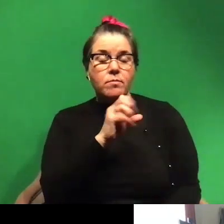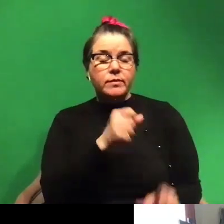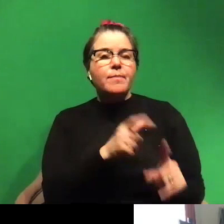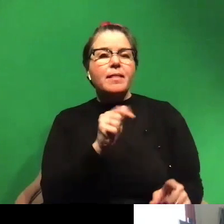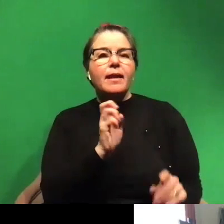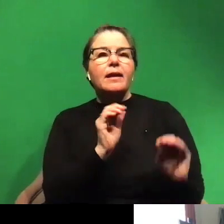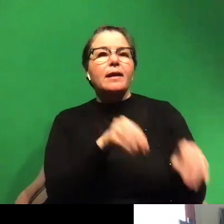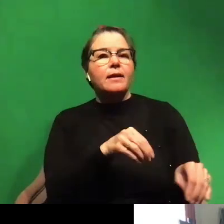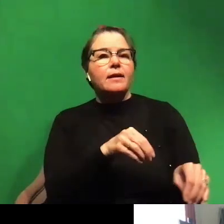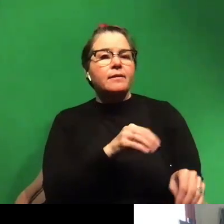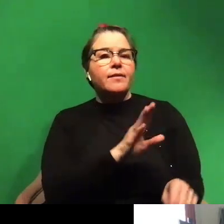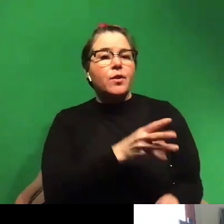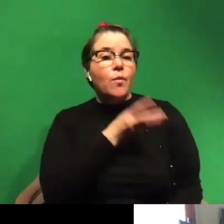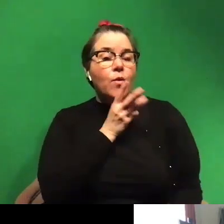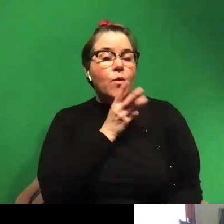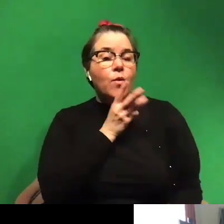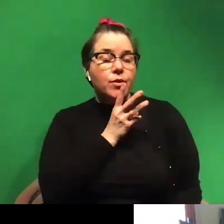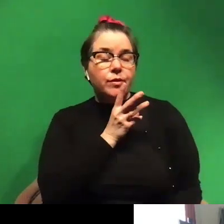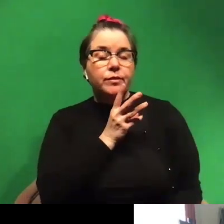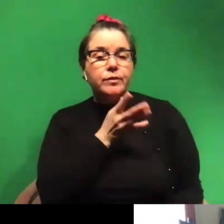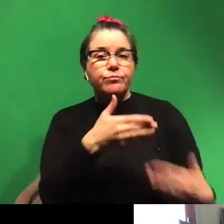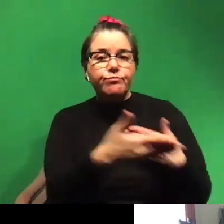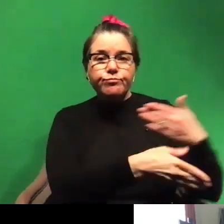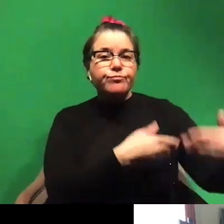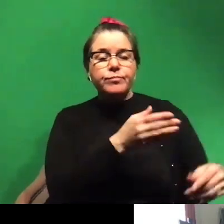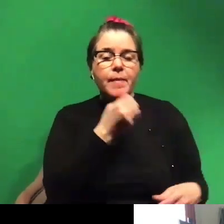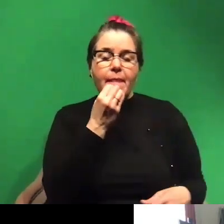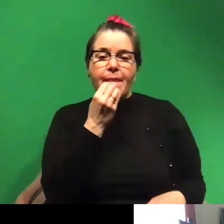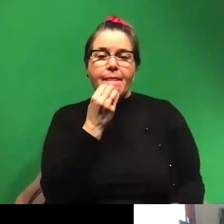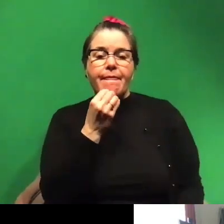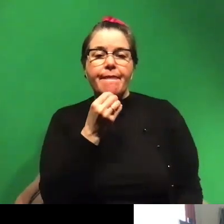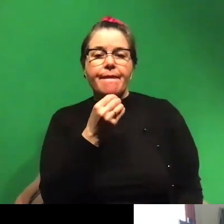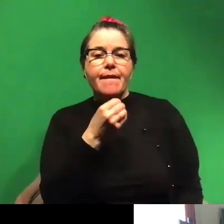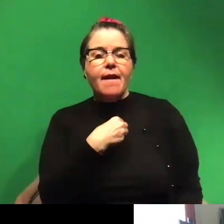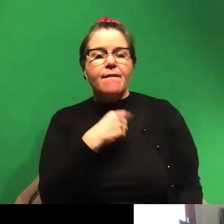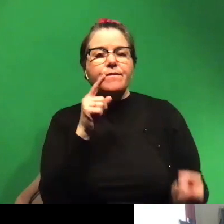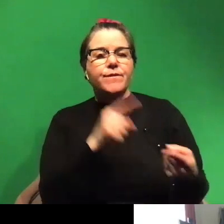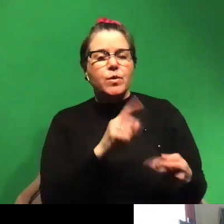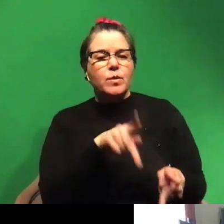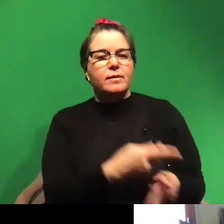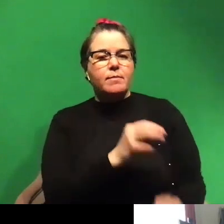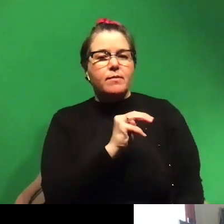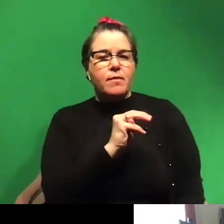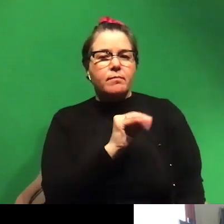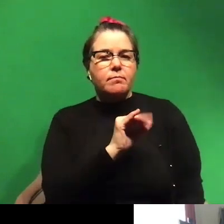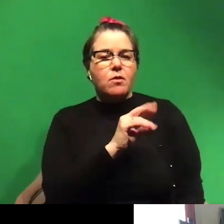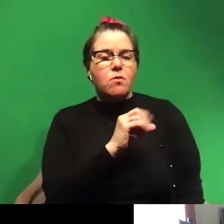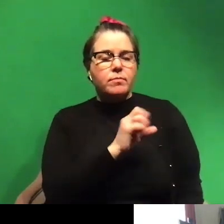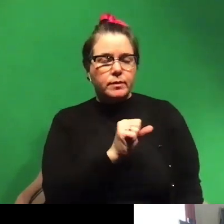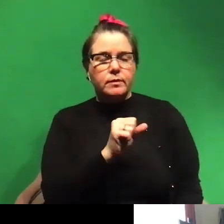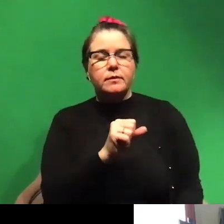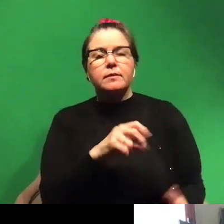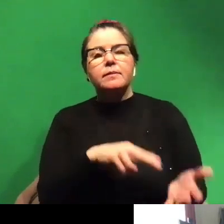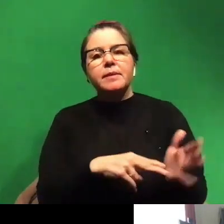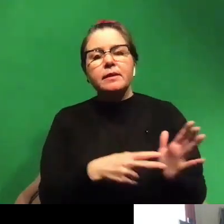into the water that the fish are swimming in, they have fewer types of microbes. So that another way of saying that is